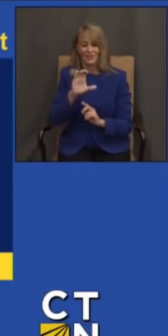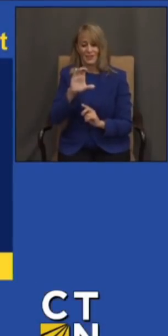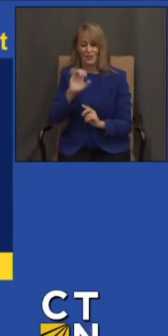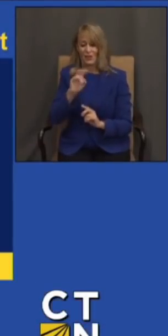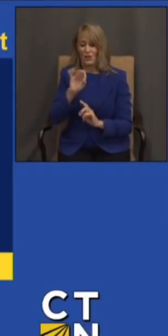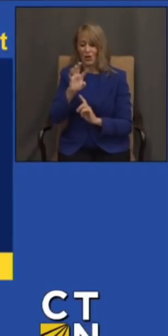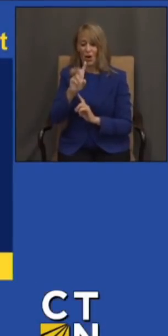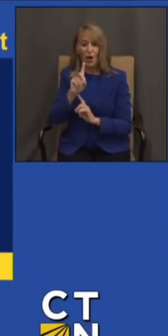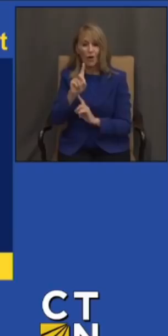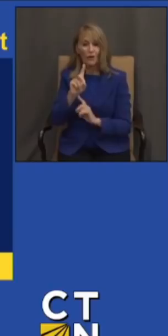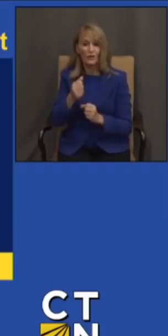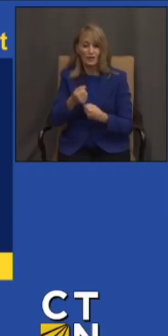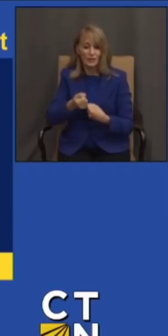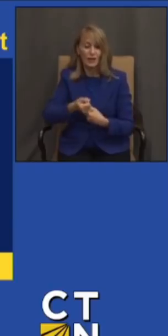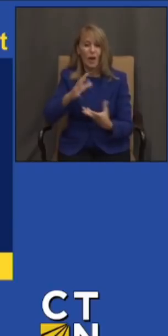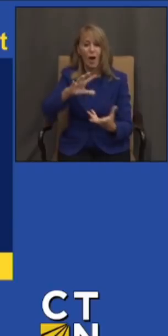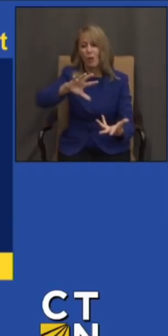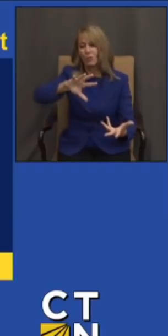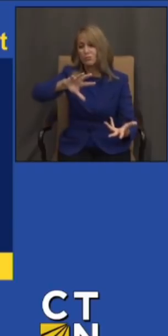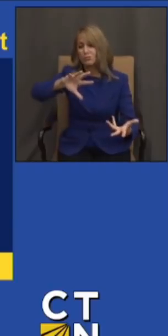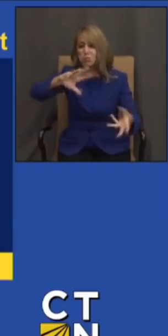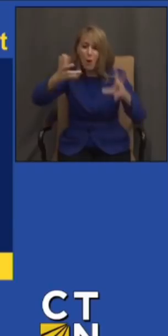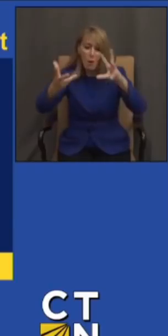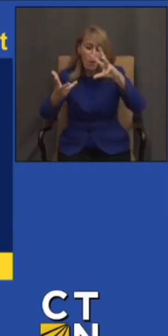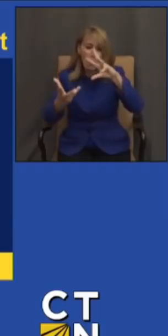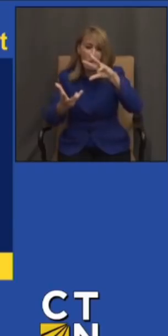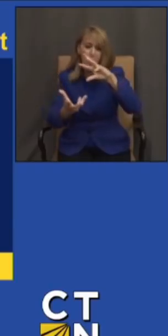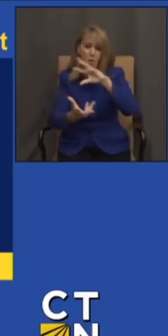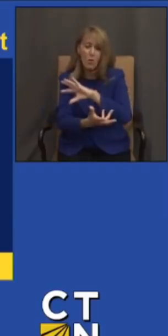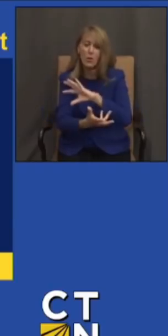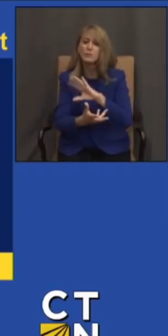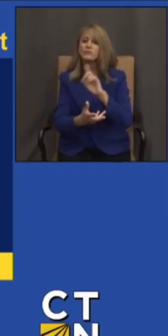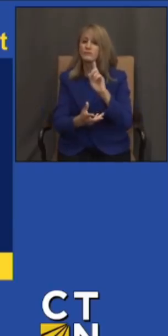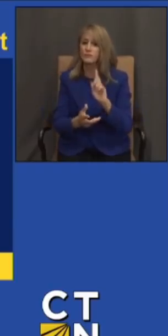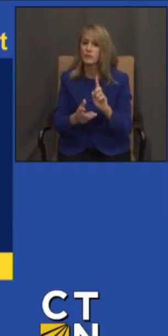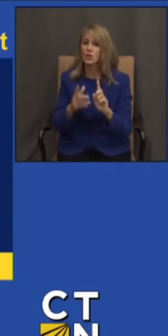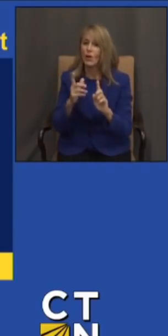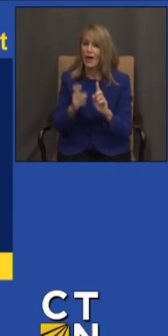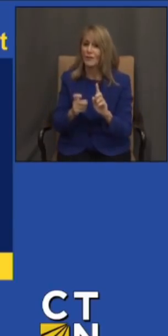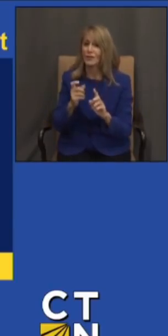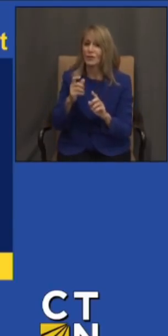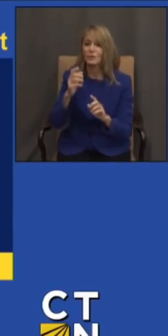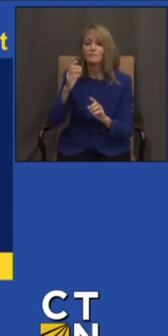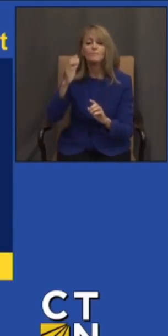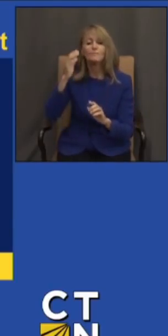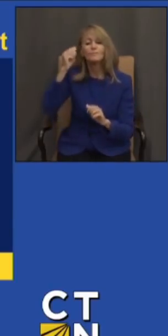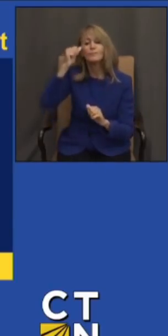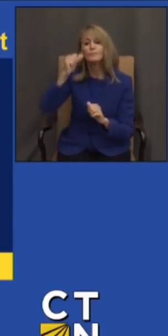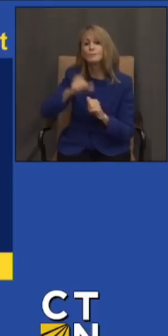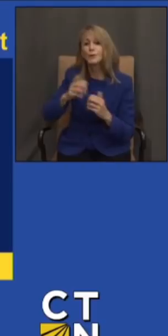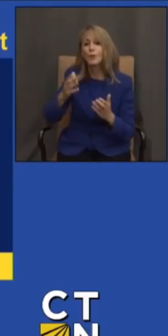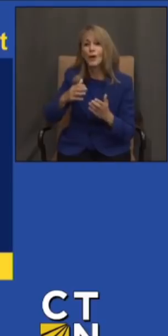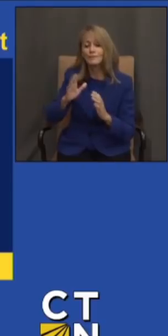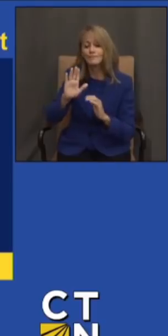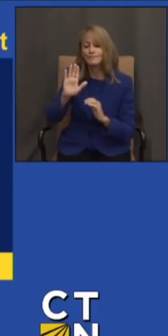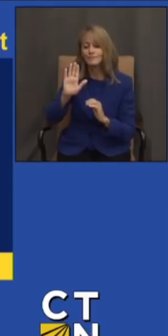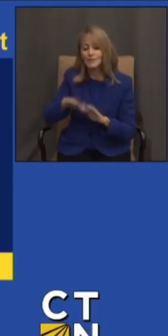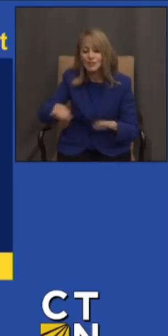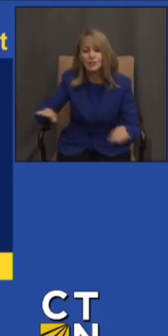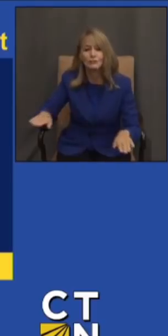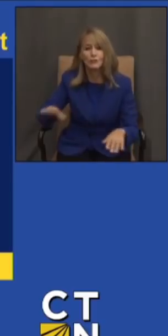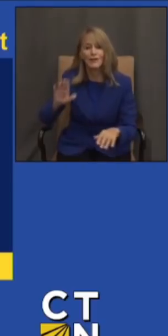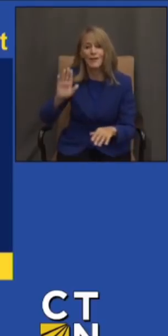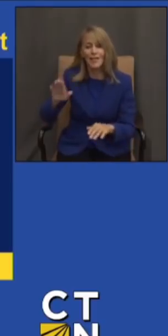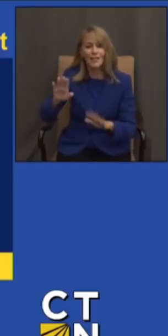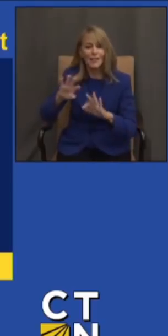have been in over the last year, it's really important to pay attention to children in the context of their families and in the